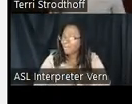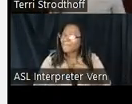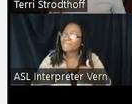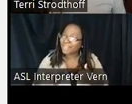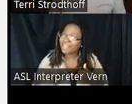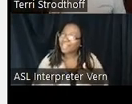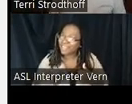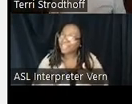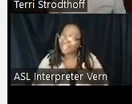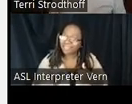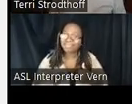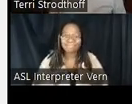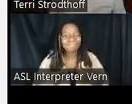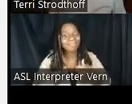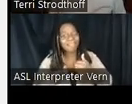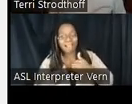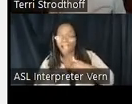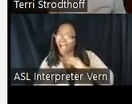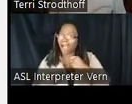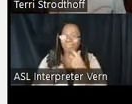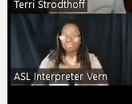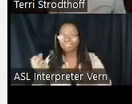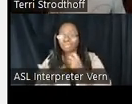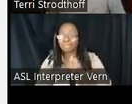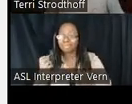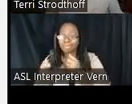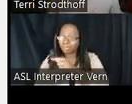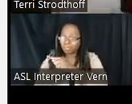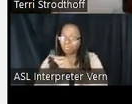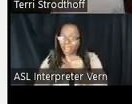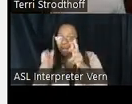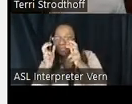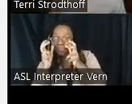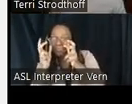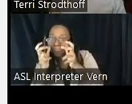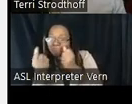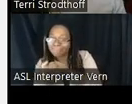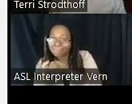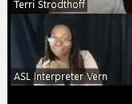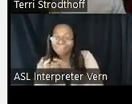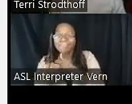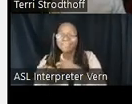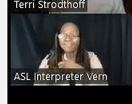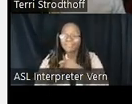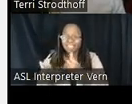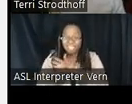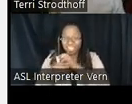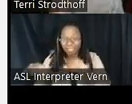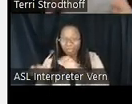what I'm putting out. I'm having the experience that I'm loving. People celebrate what I do. I'm having the experience I'm